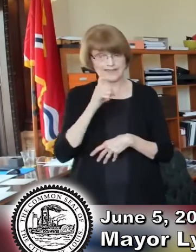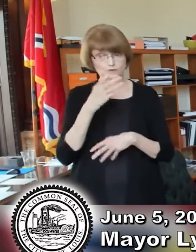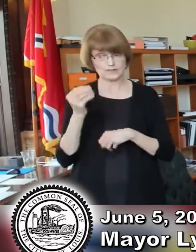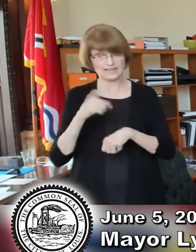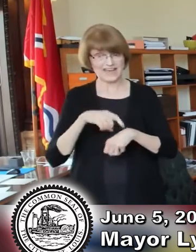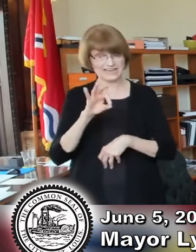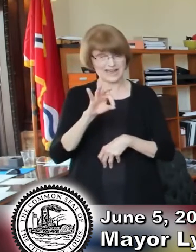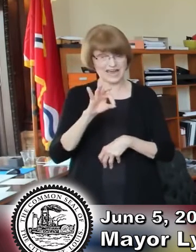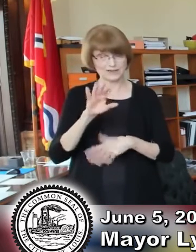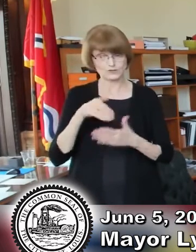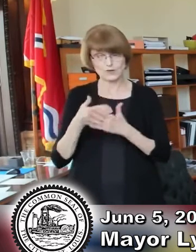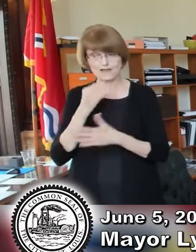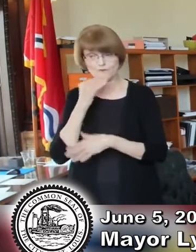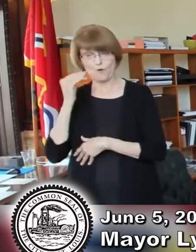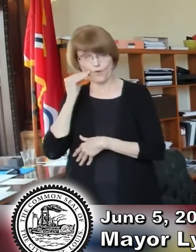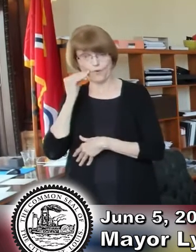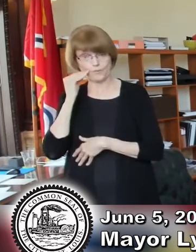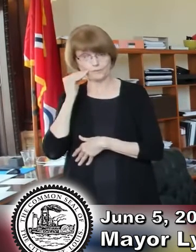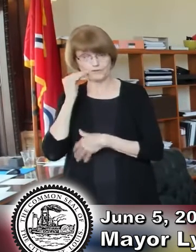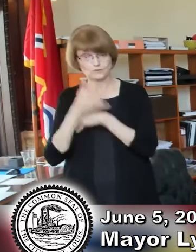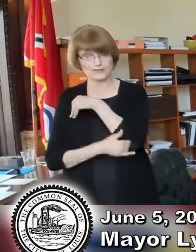p.m. to get home to the county?